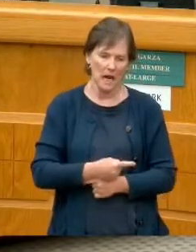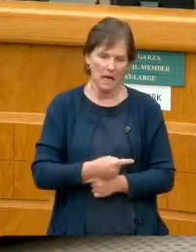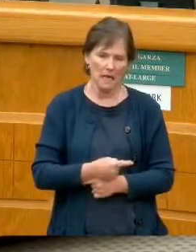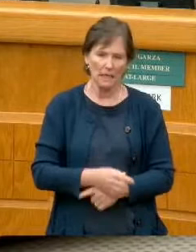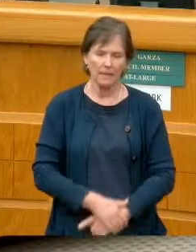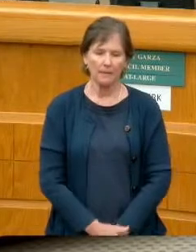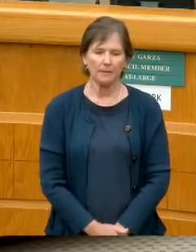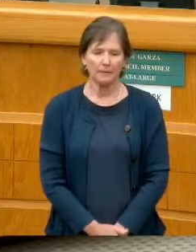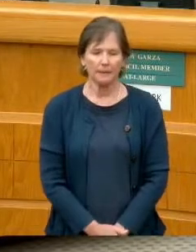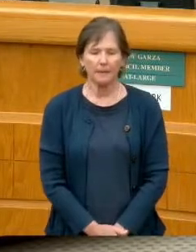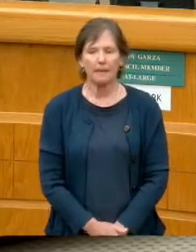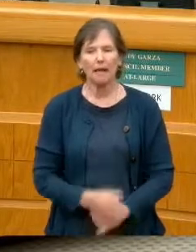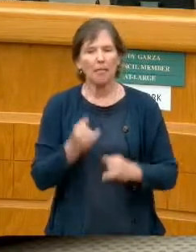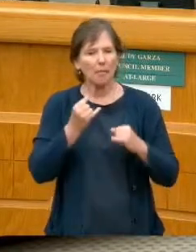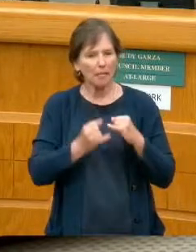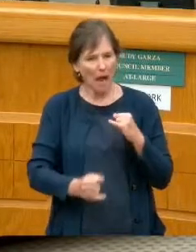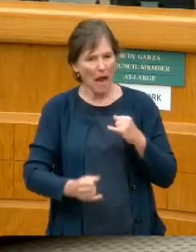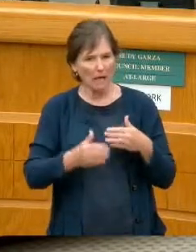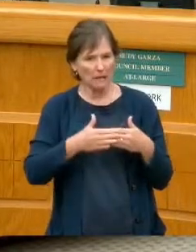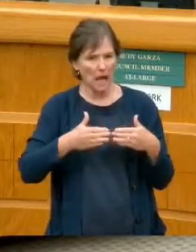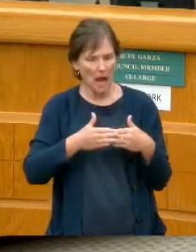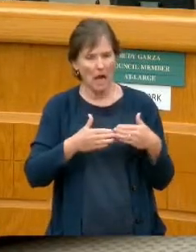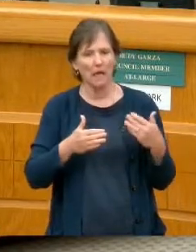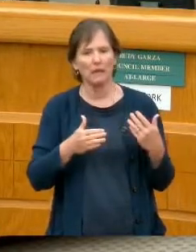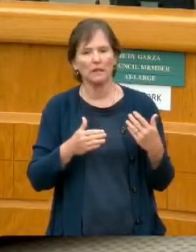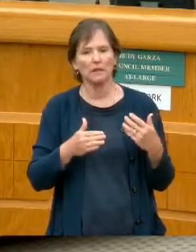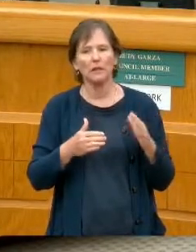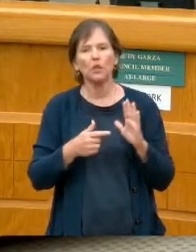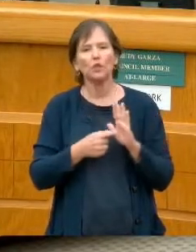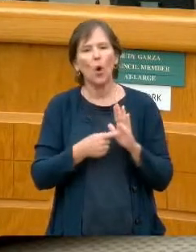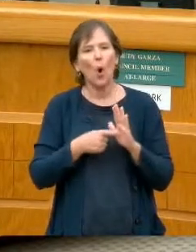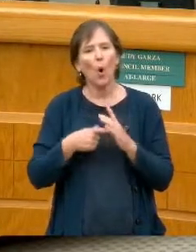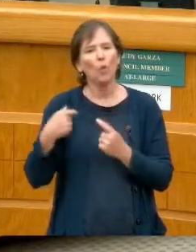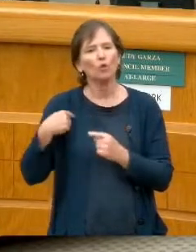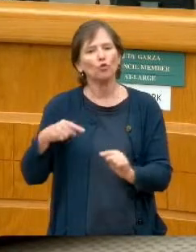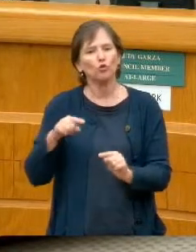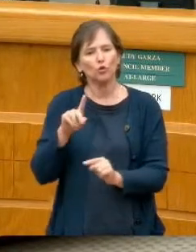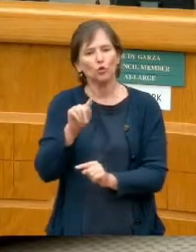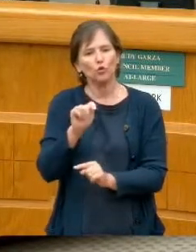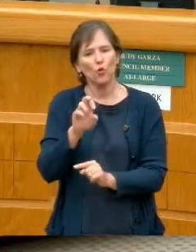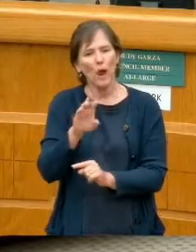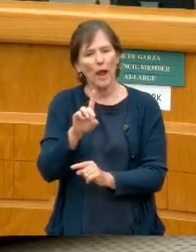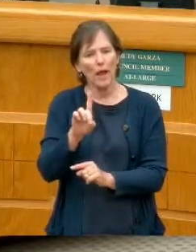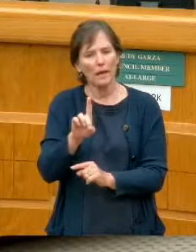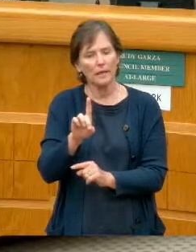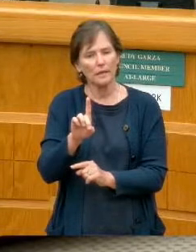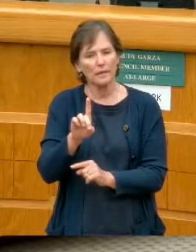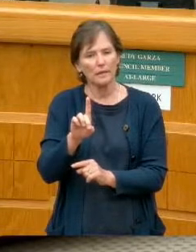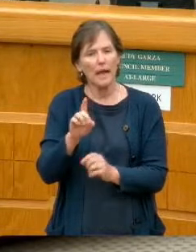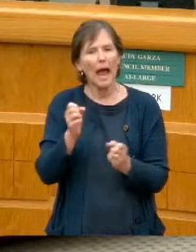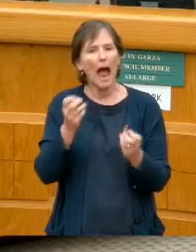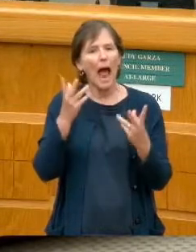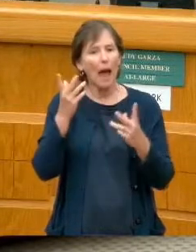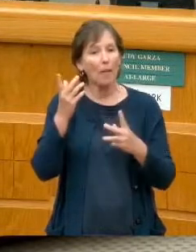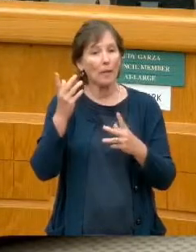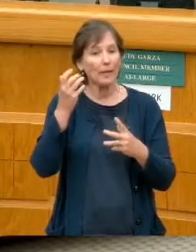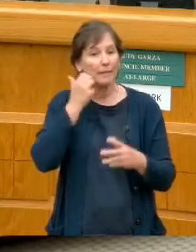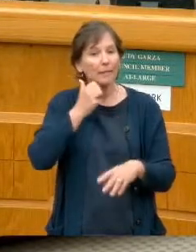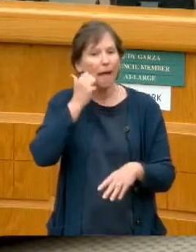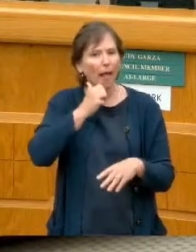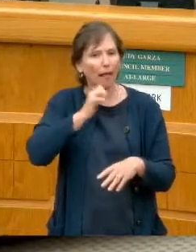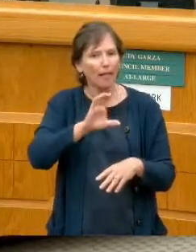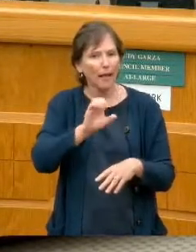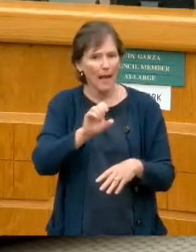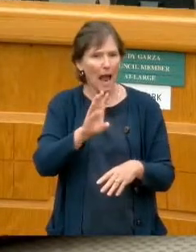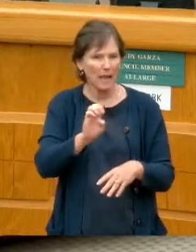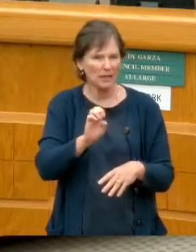Okay, and then the final graph is our trend chart that shows two things. One, the number of daily cases in the blue lines, so blue